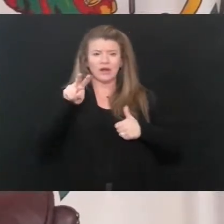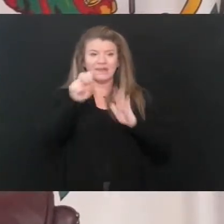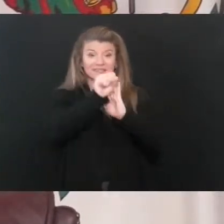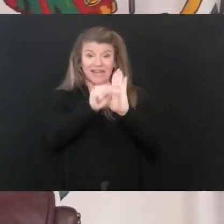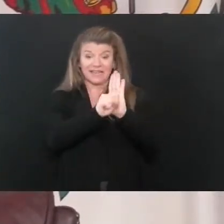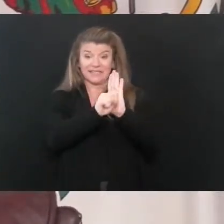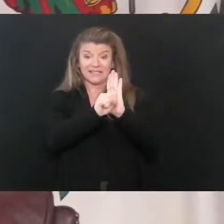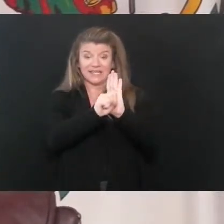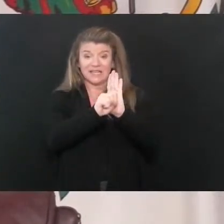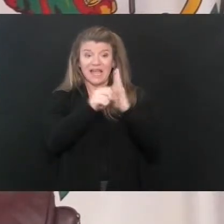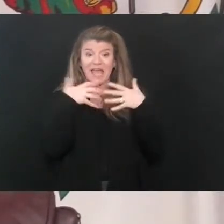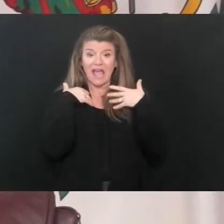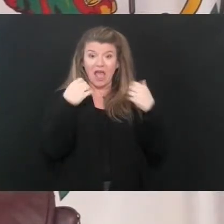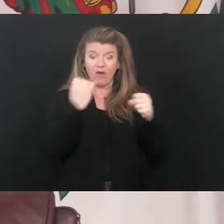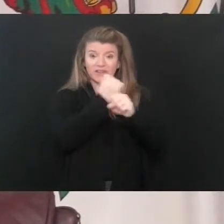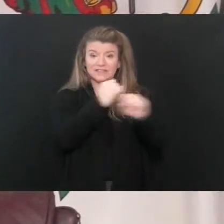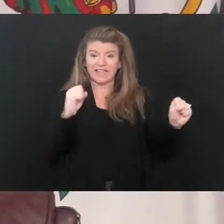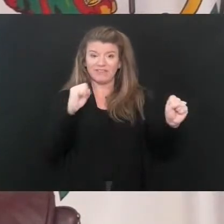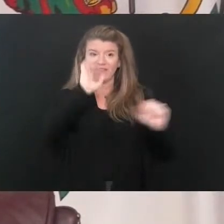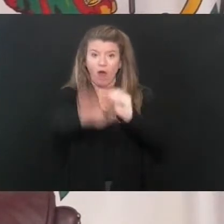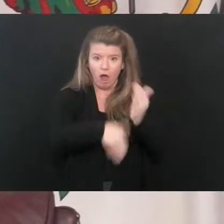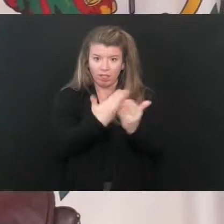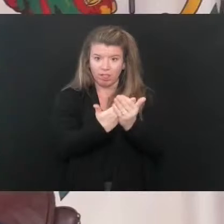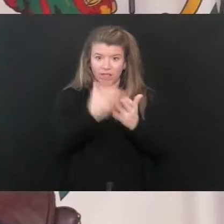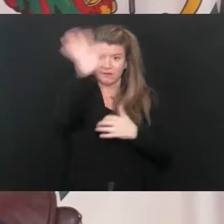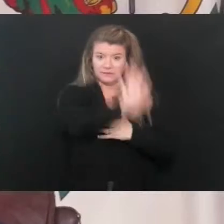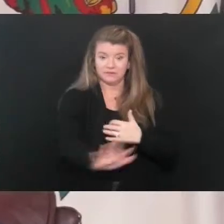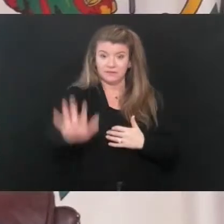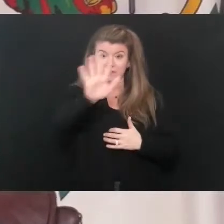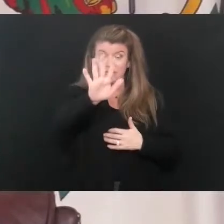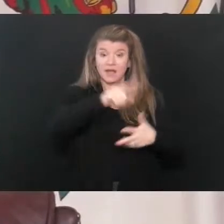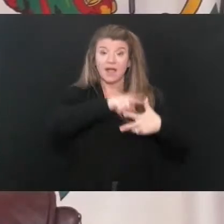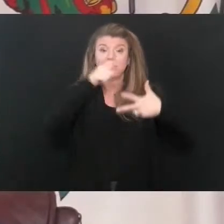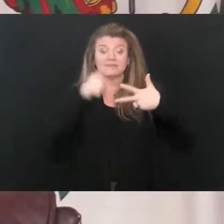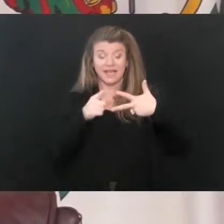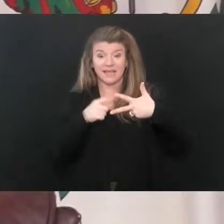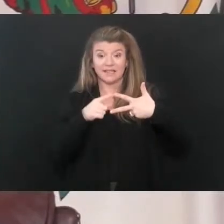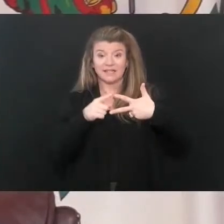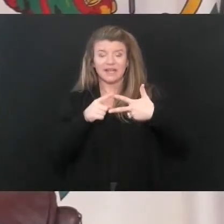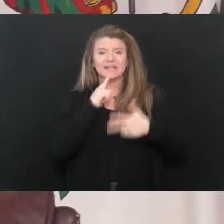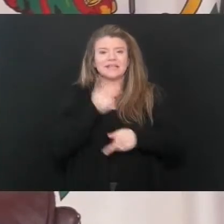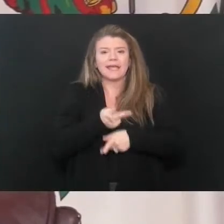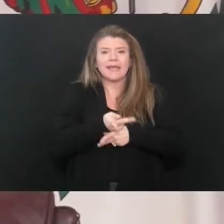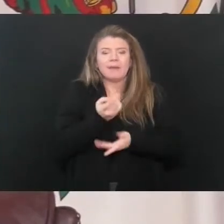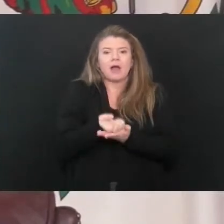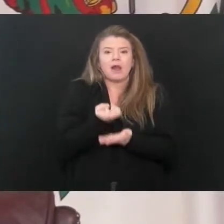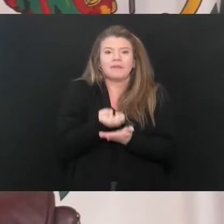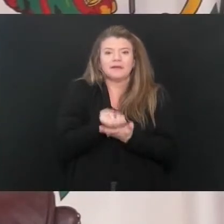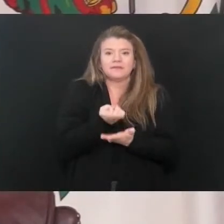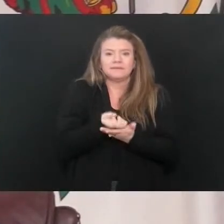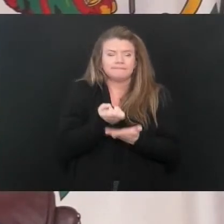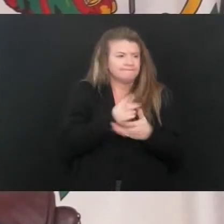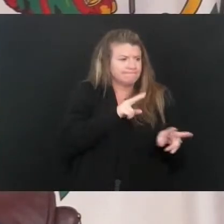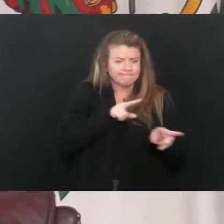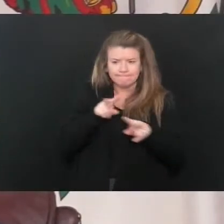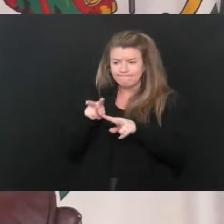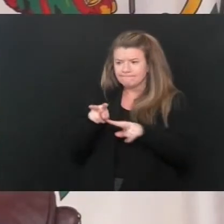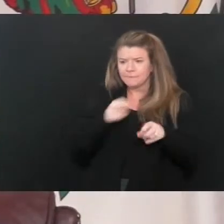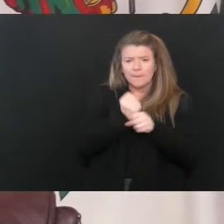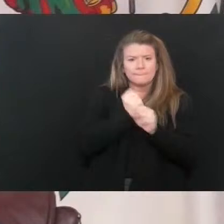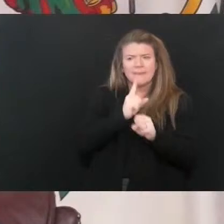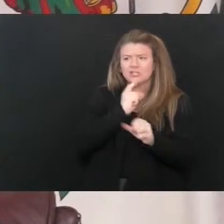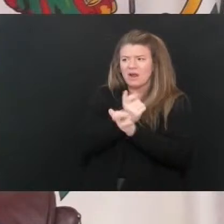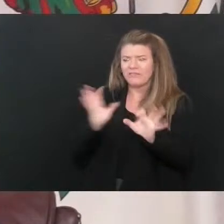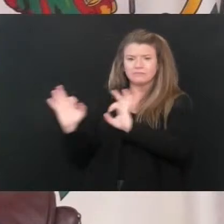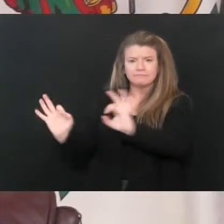West Virginians. My job right behind that's to mind the store, to look after the economics